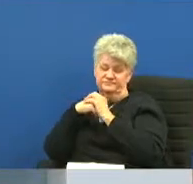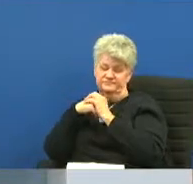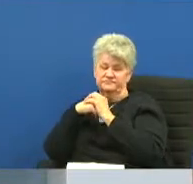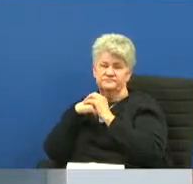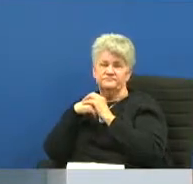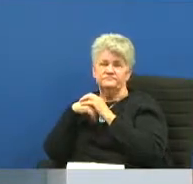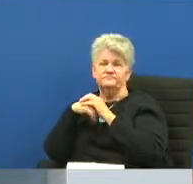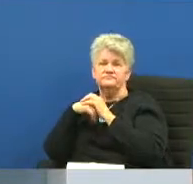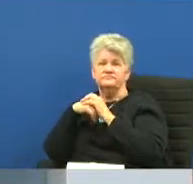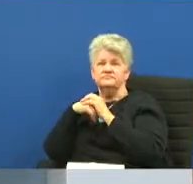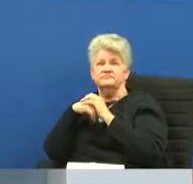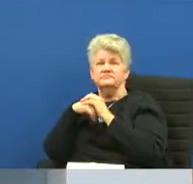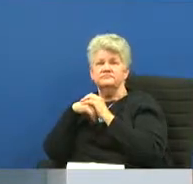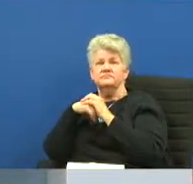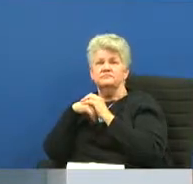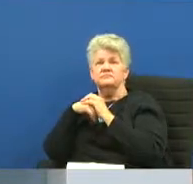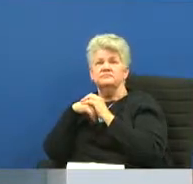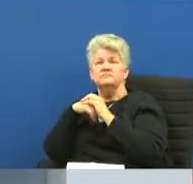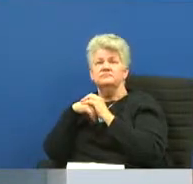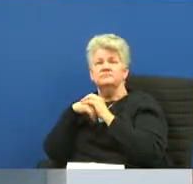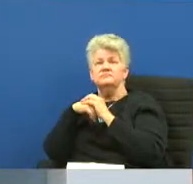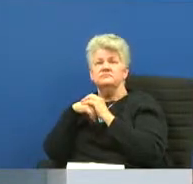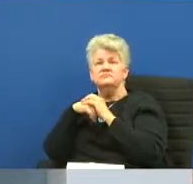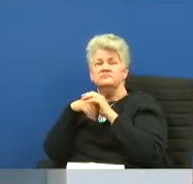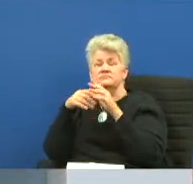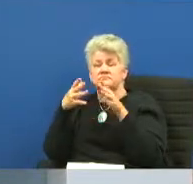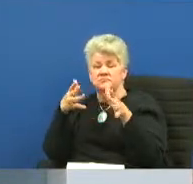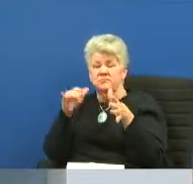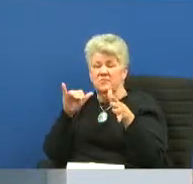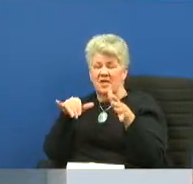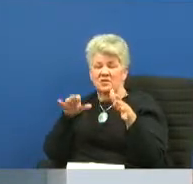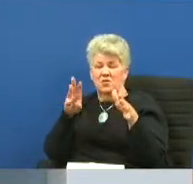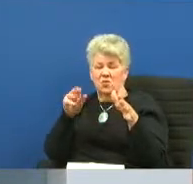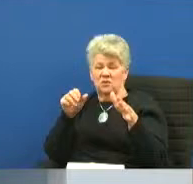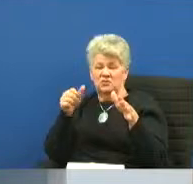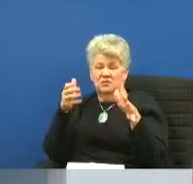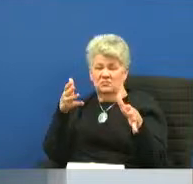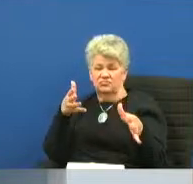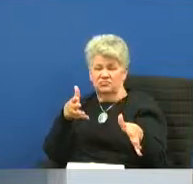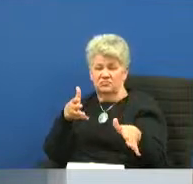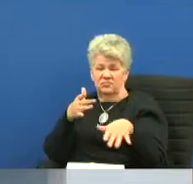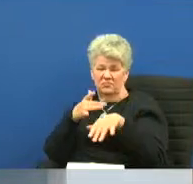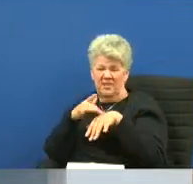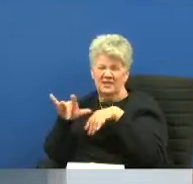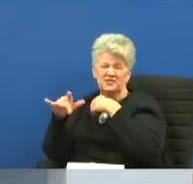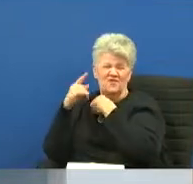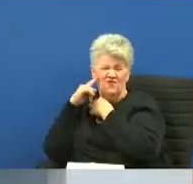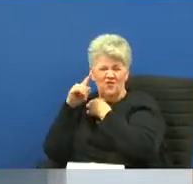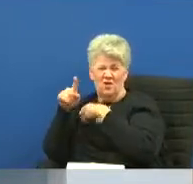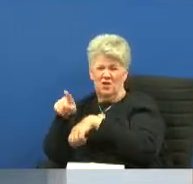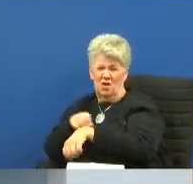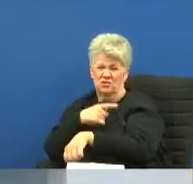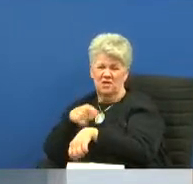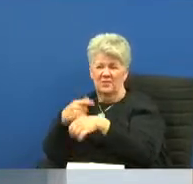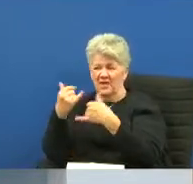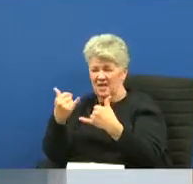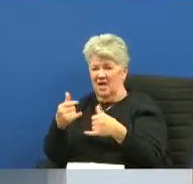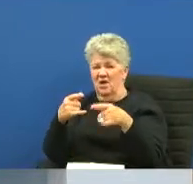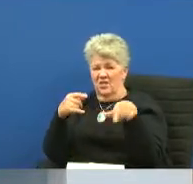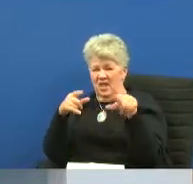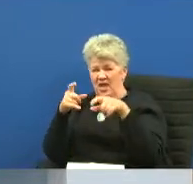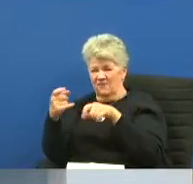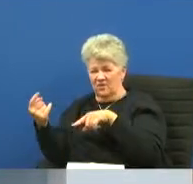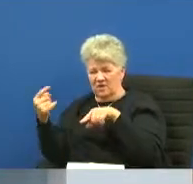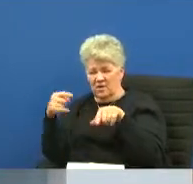but still, it sat vacant for a period of time beyond that. So they're having to come here, ask